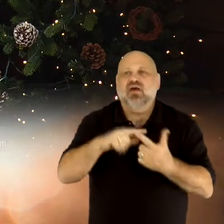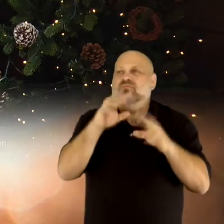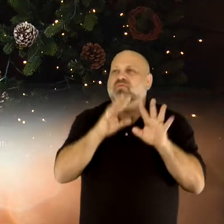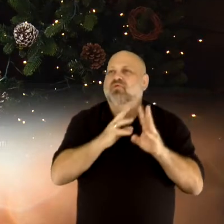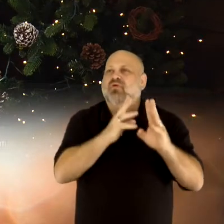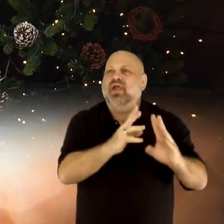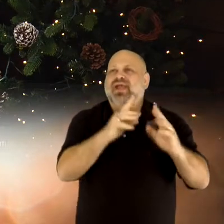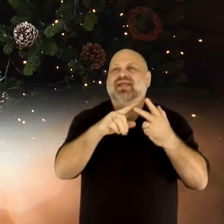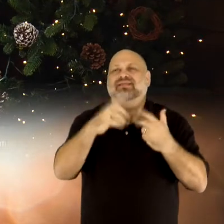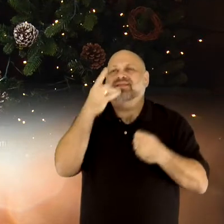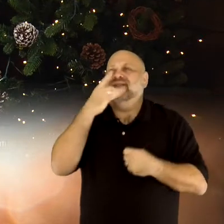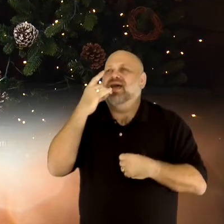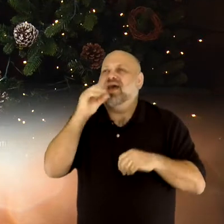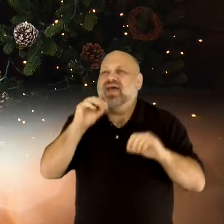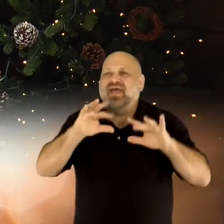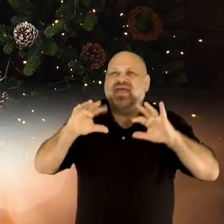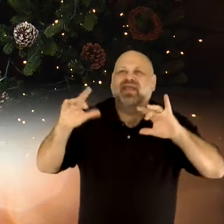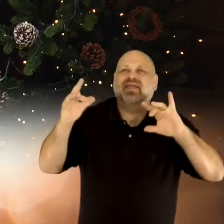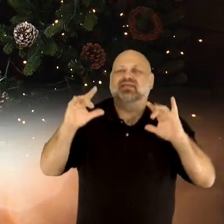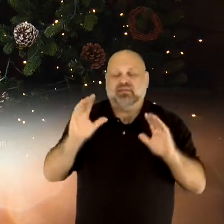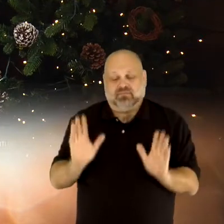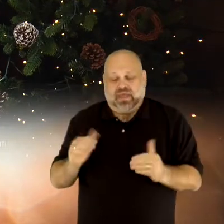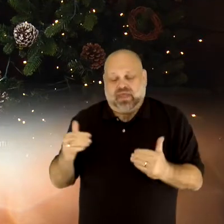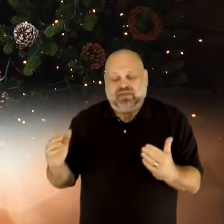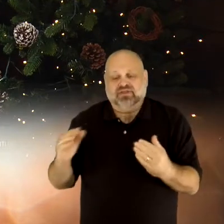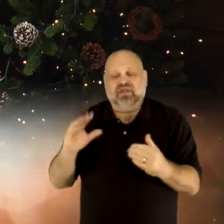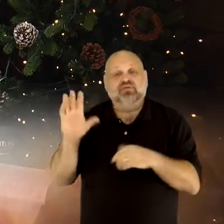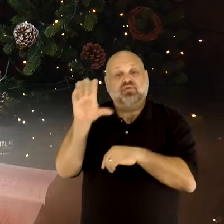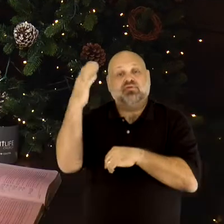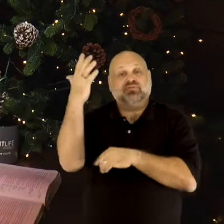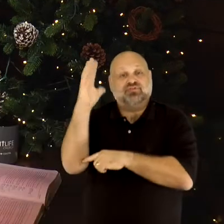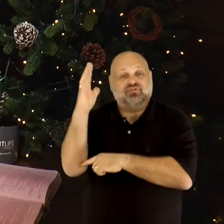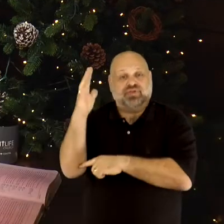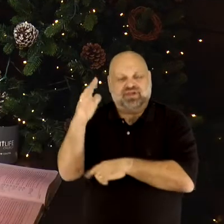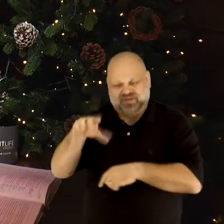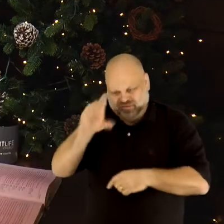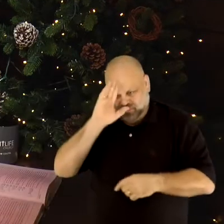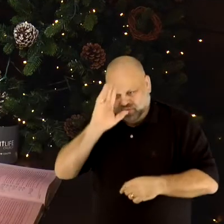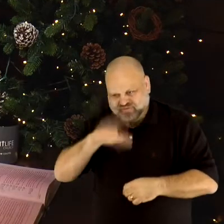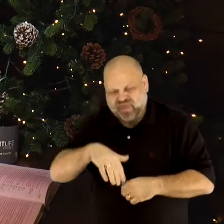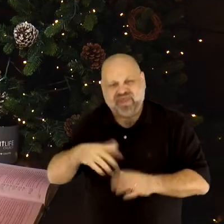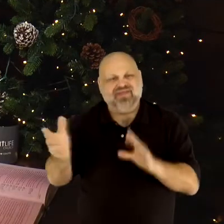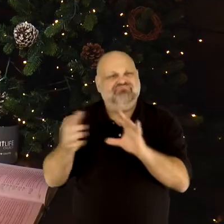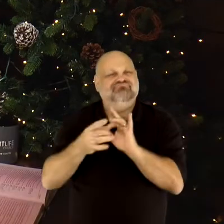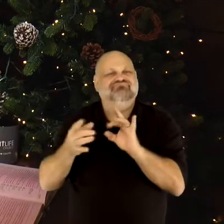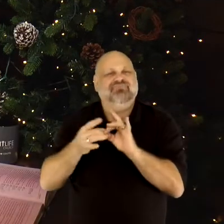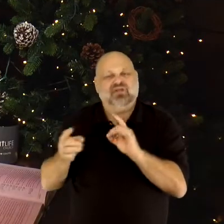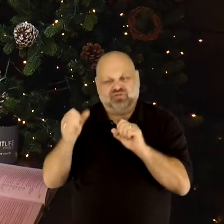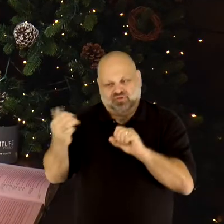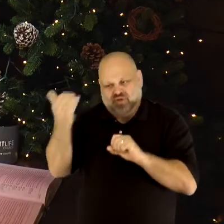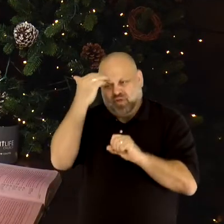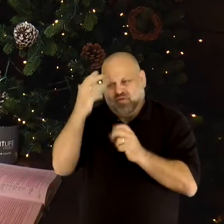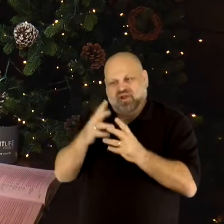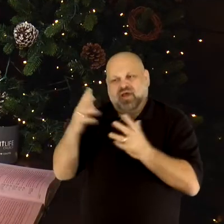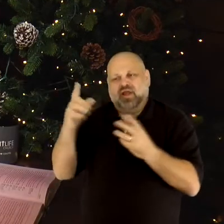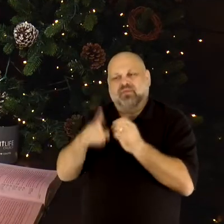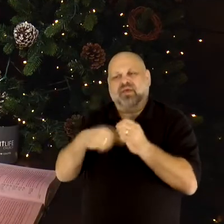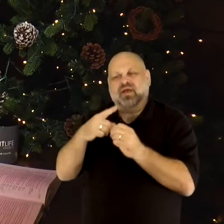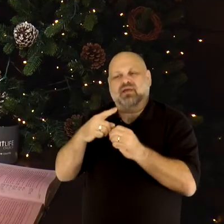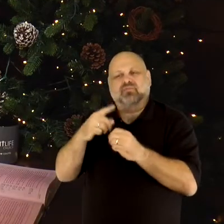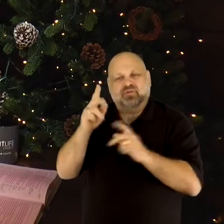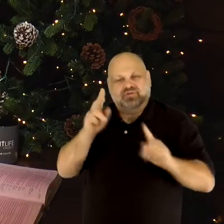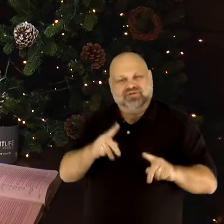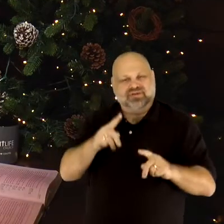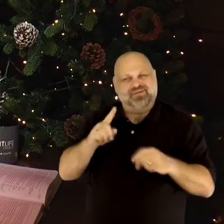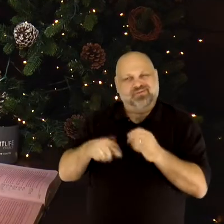the lights, the packages, and the Christmas tree. You know, it's been said you can know a lot about a person by the tree they